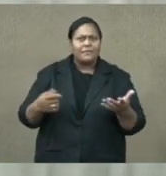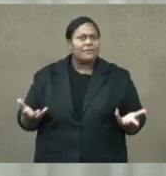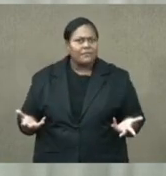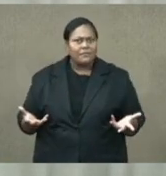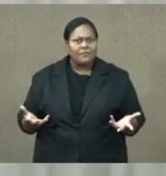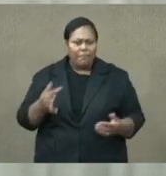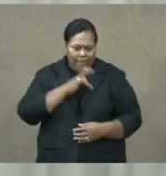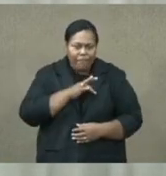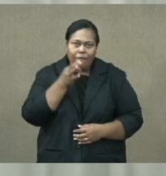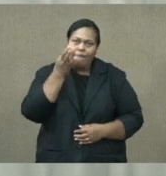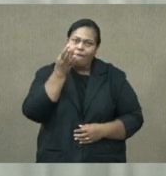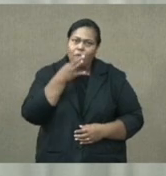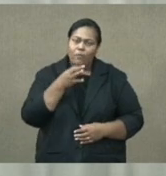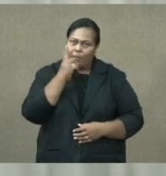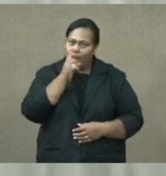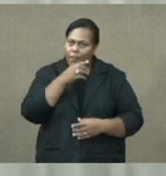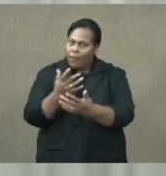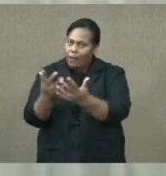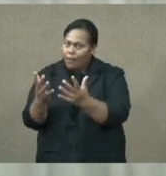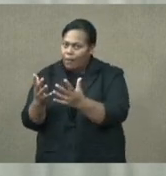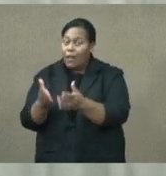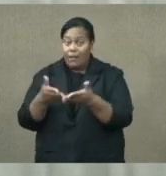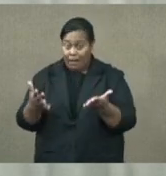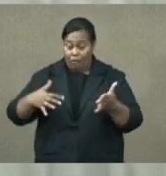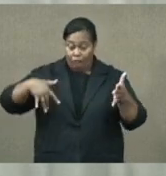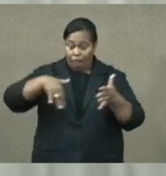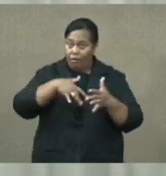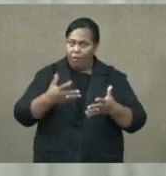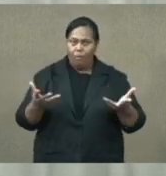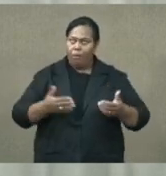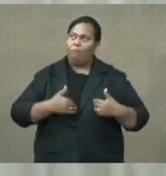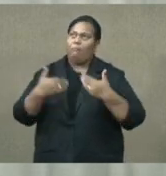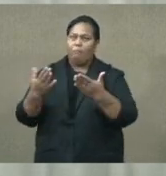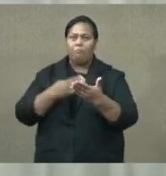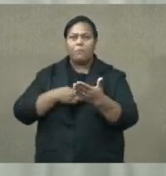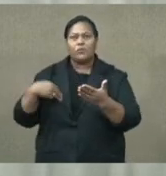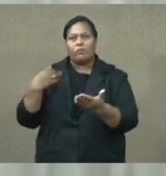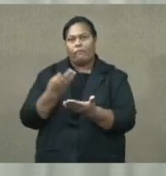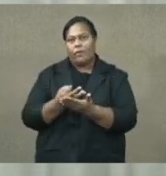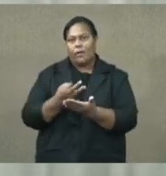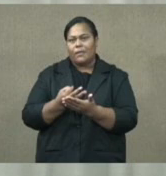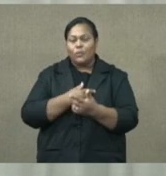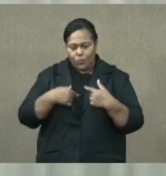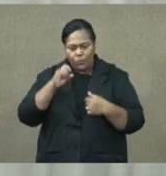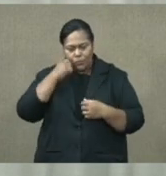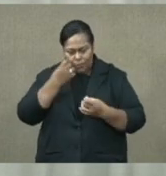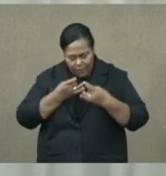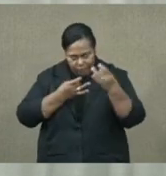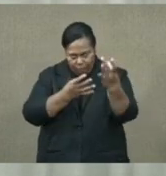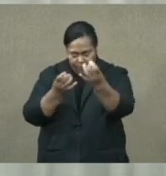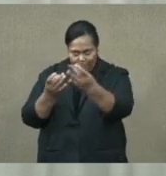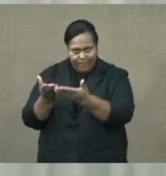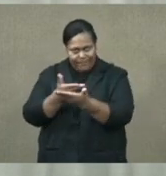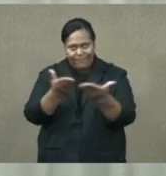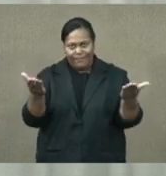select few. The files are with the Ministry of Finance. We will keep the public informed of the progress of